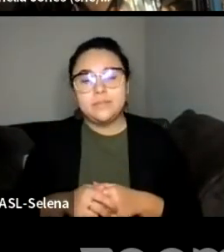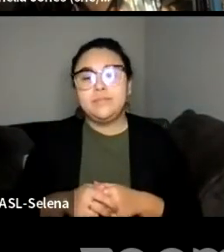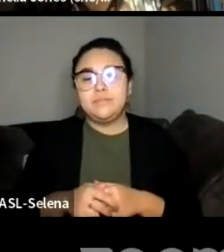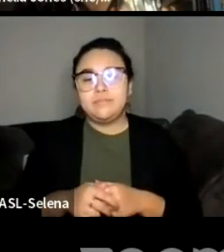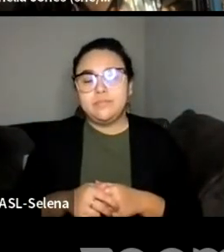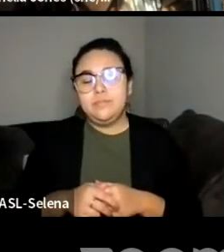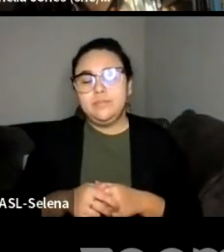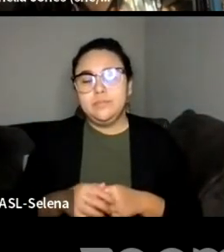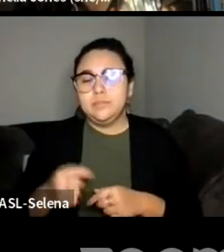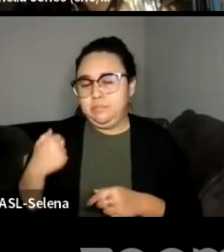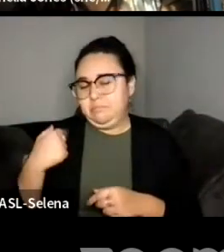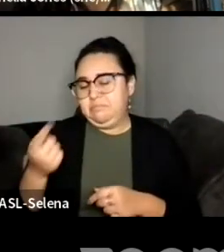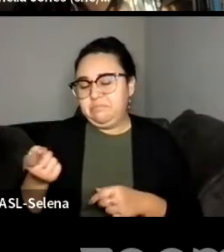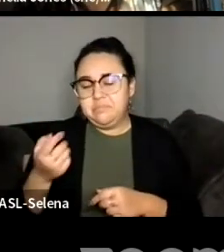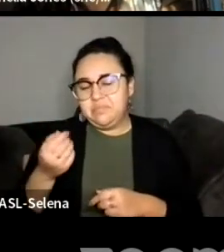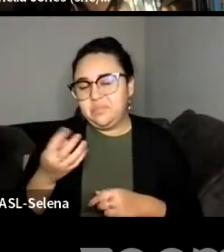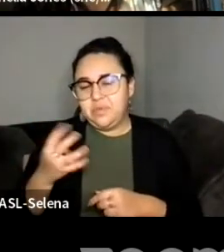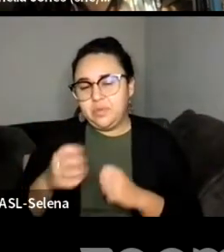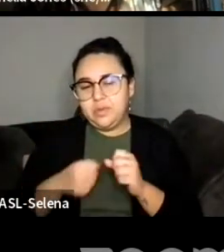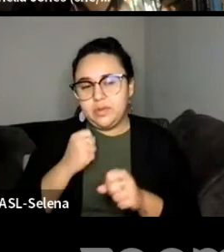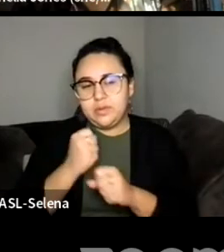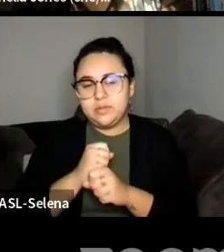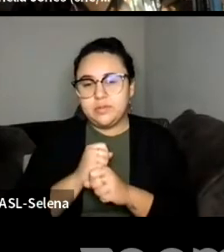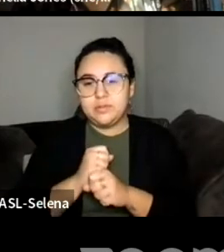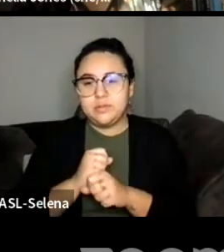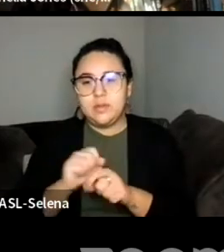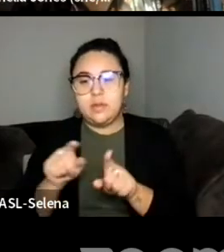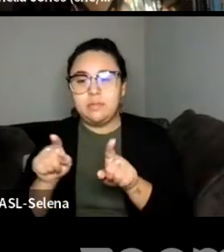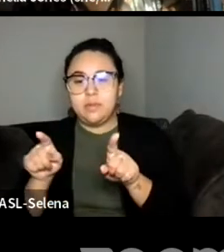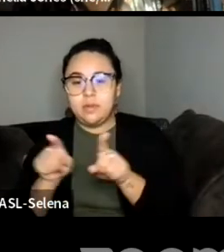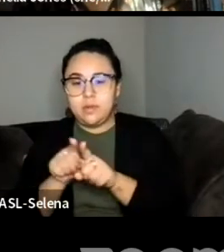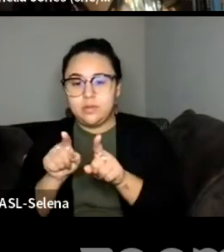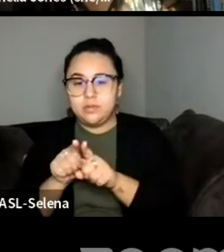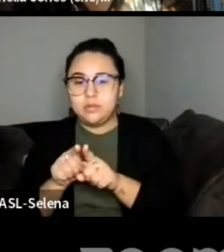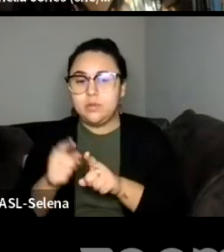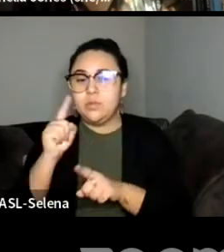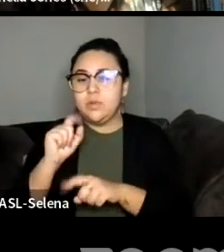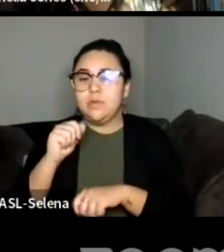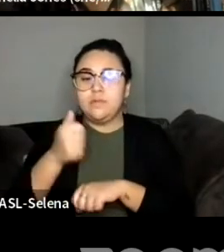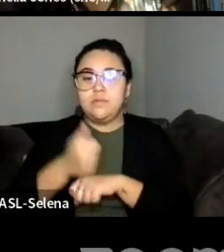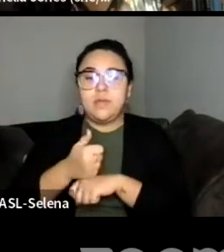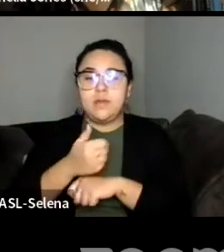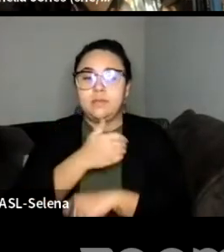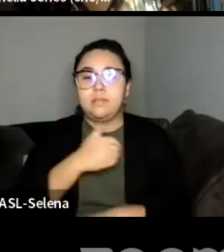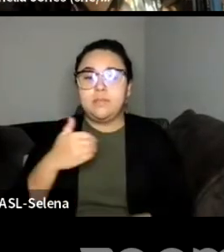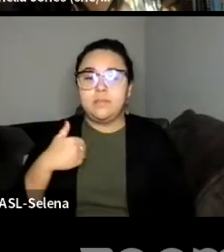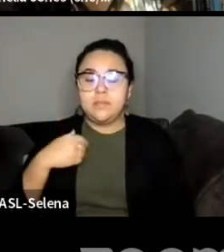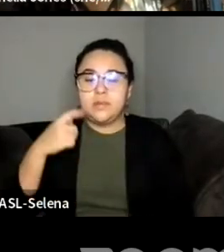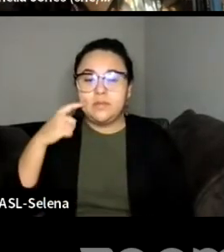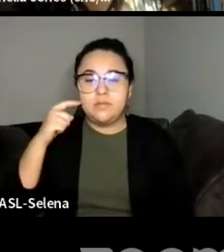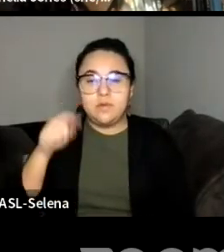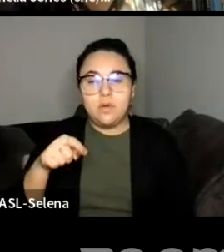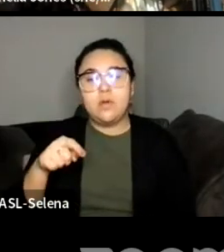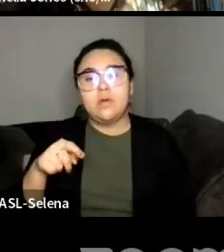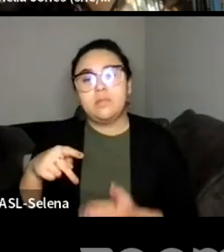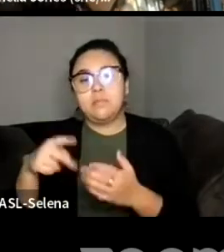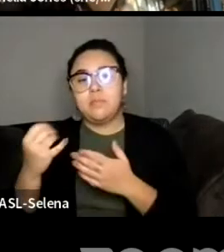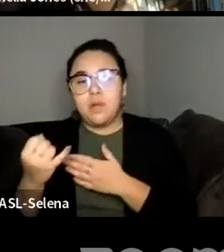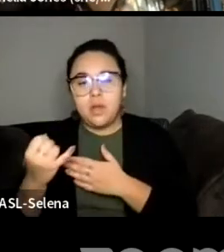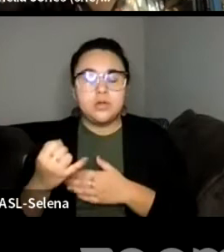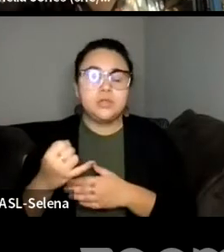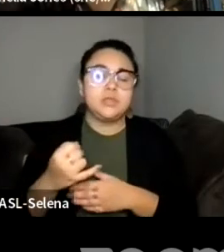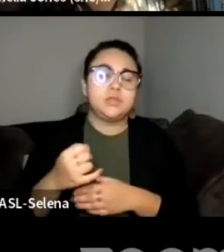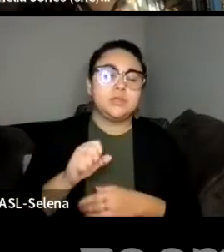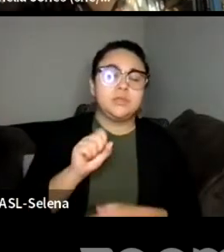years. I'm also one of the founding members of the Soul Project, and I'm a steering committee member for